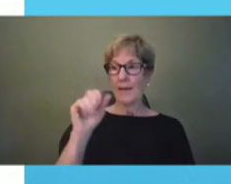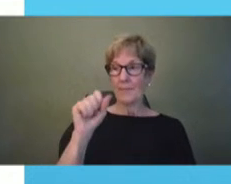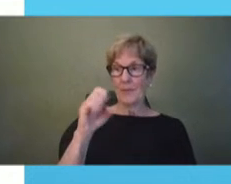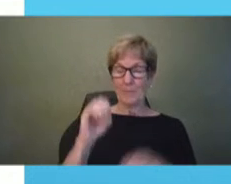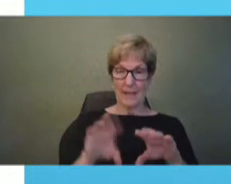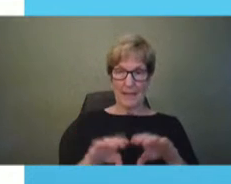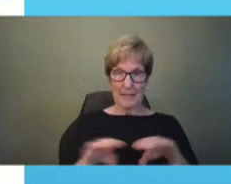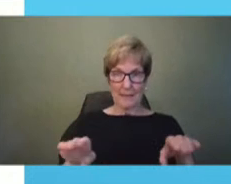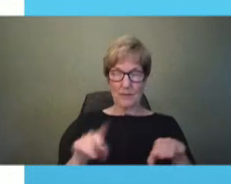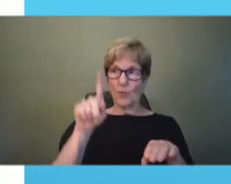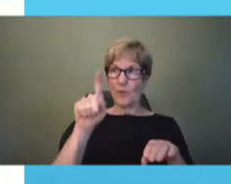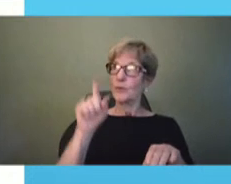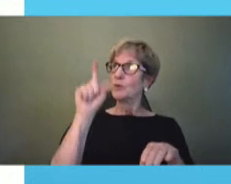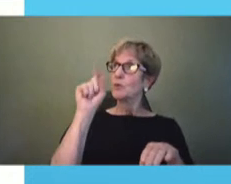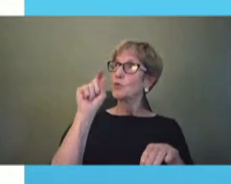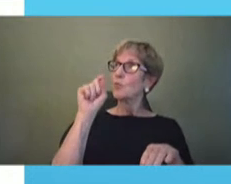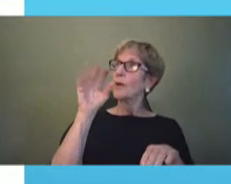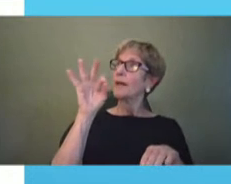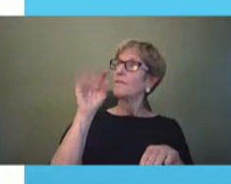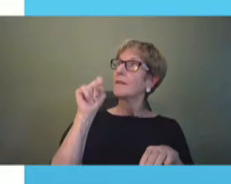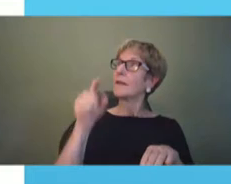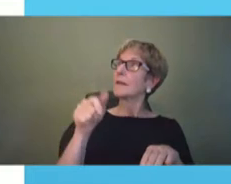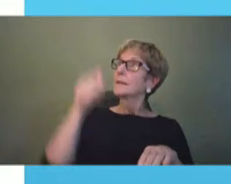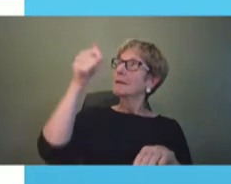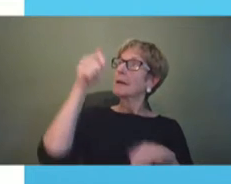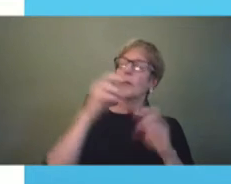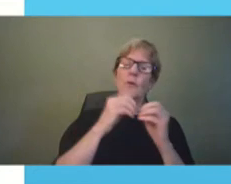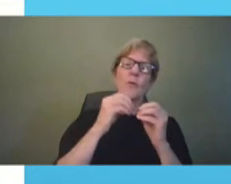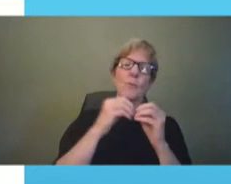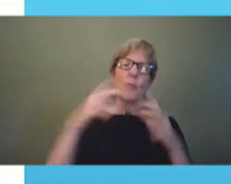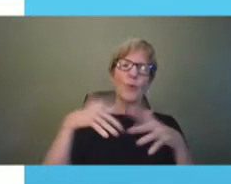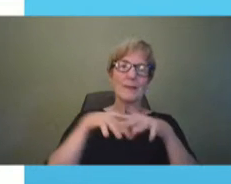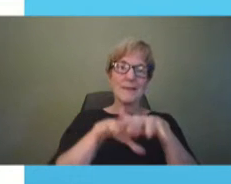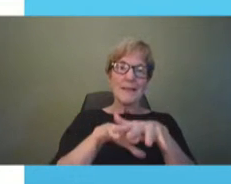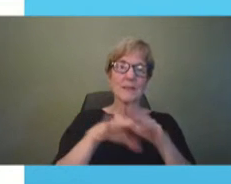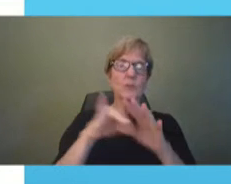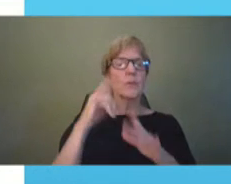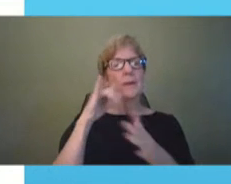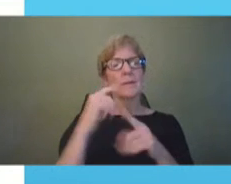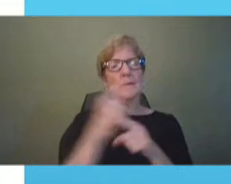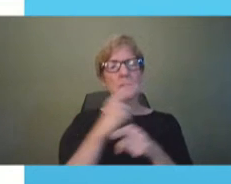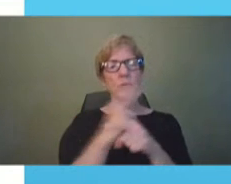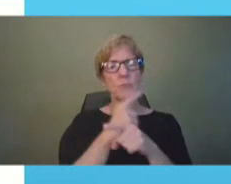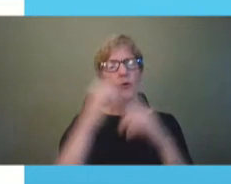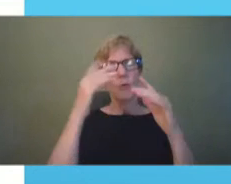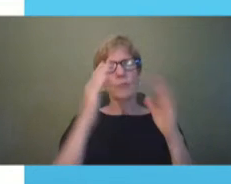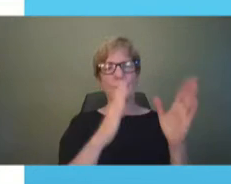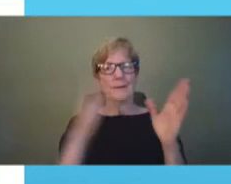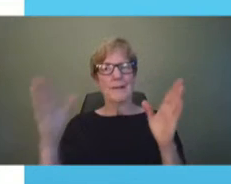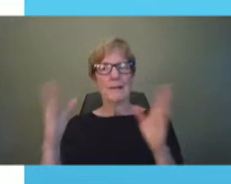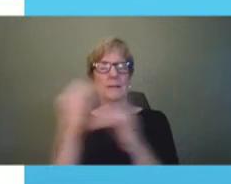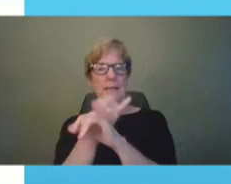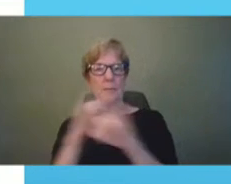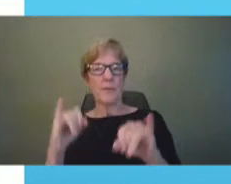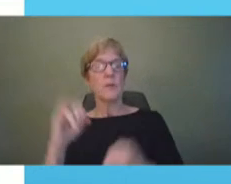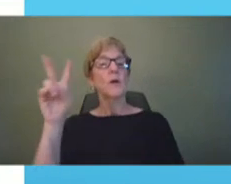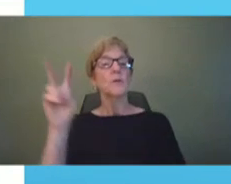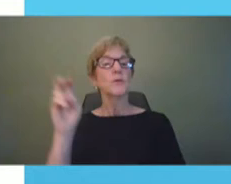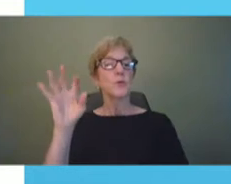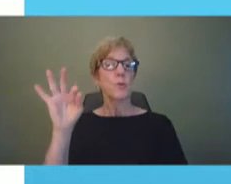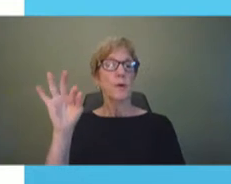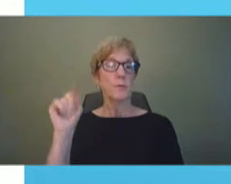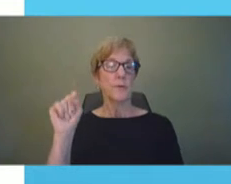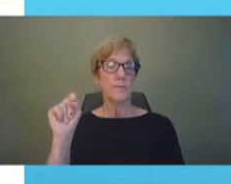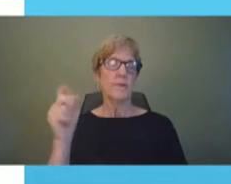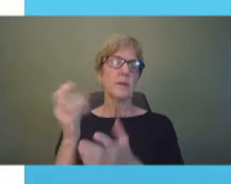120 ft in the kind of more dense flavor which we think is appropriate next to Independence that would allow Heights up to 200 ft